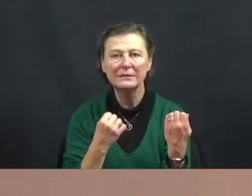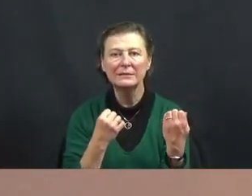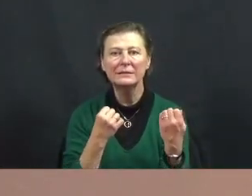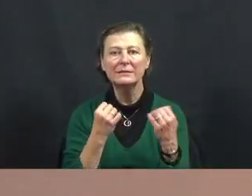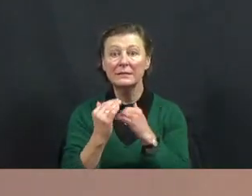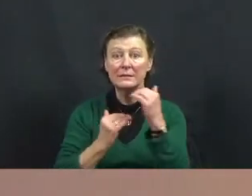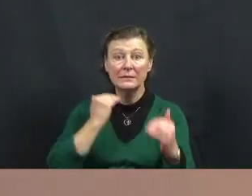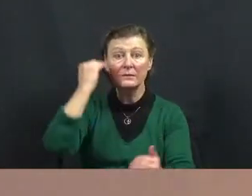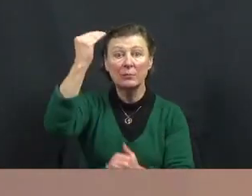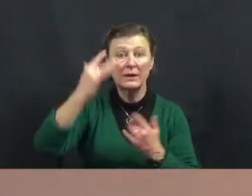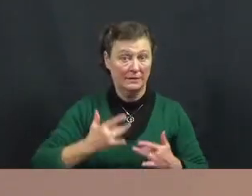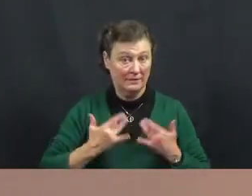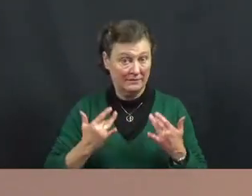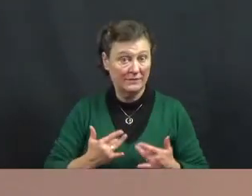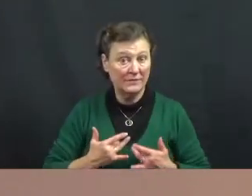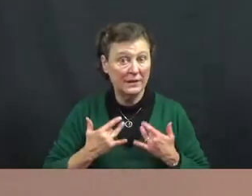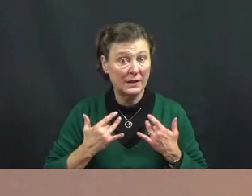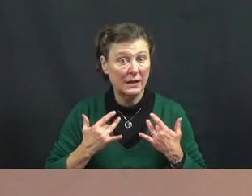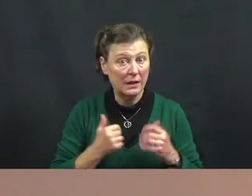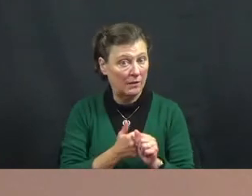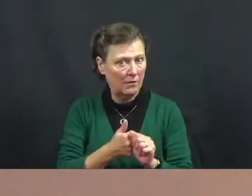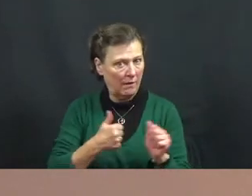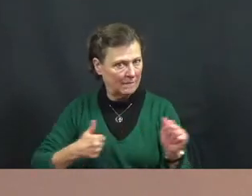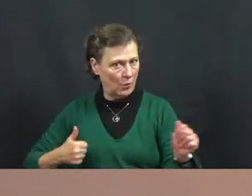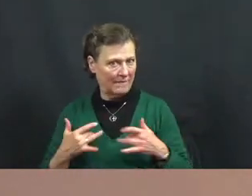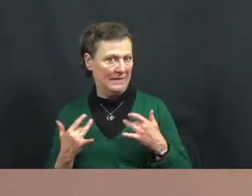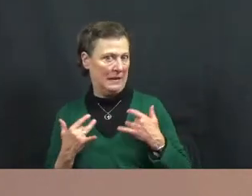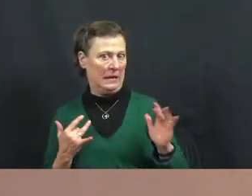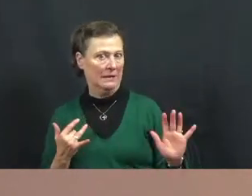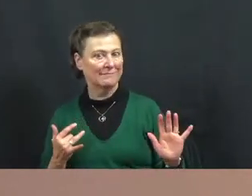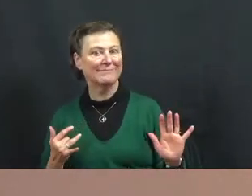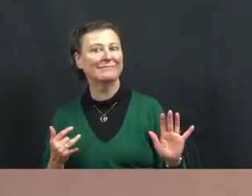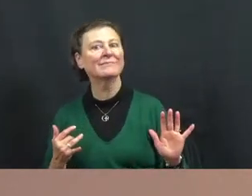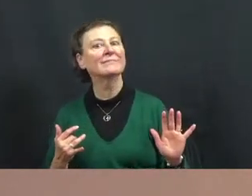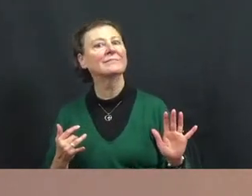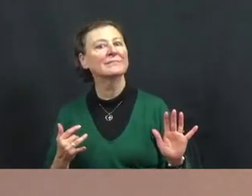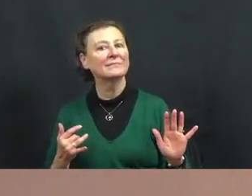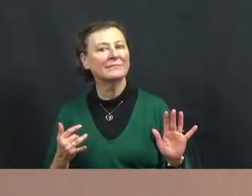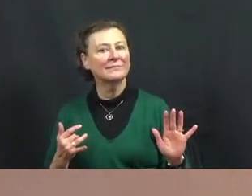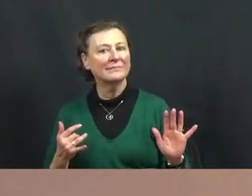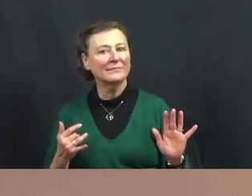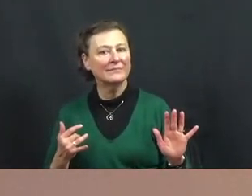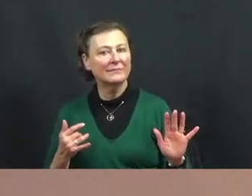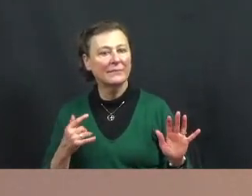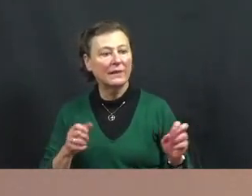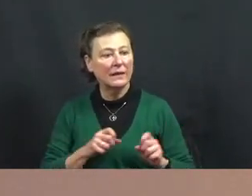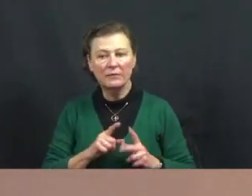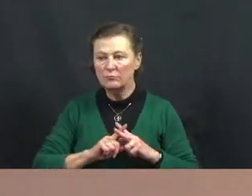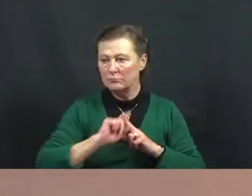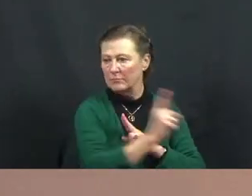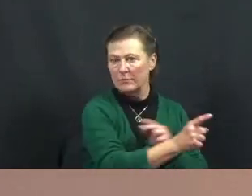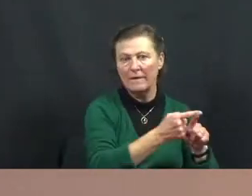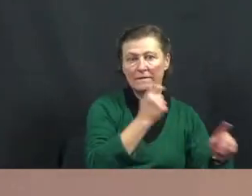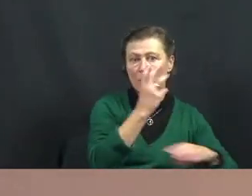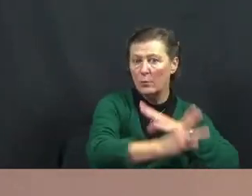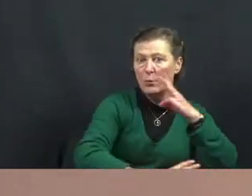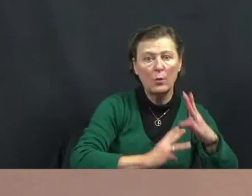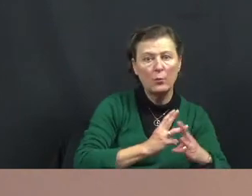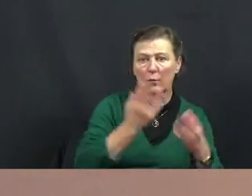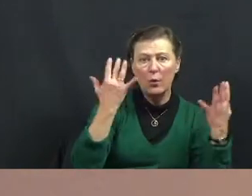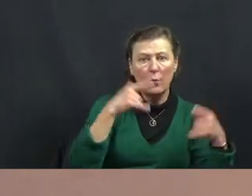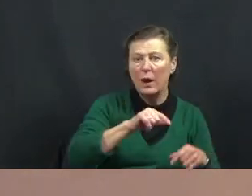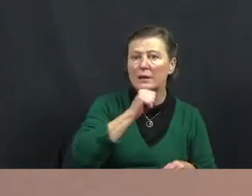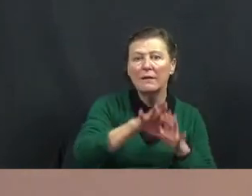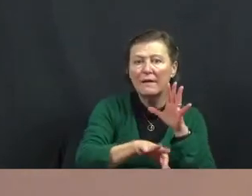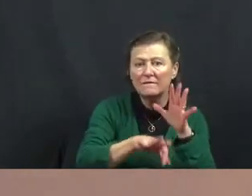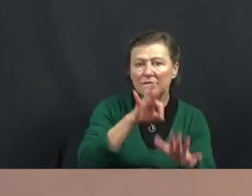Excess of feelings avoids feelings. He fled the world because he did not find, in